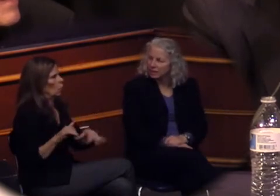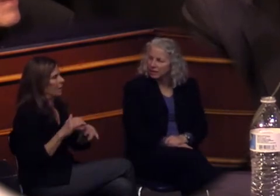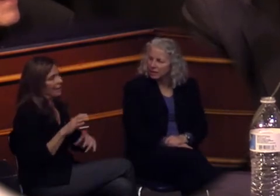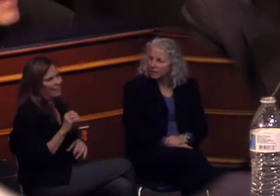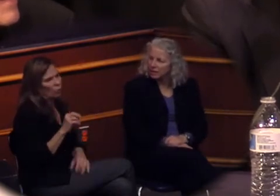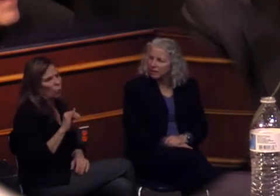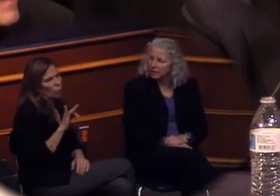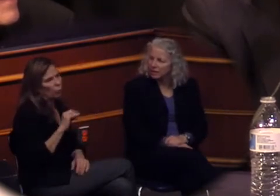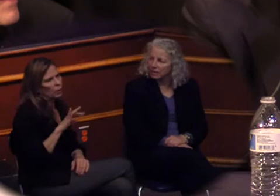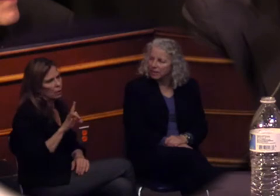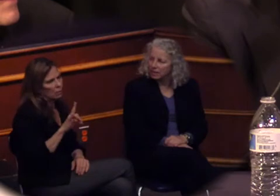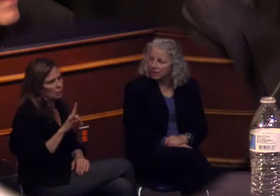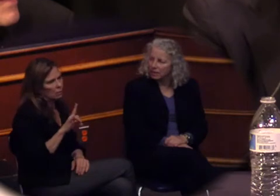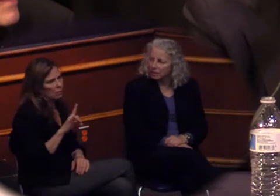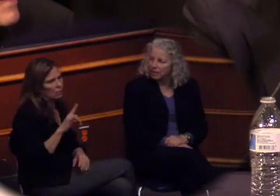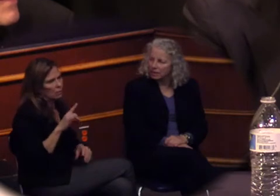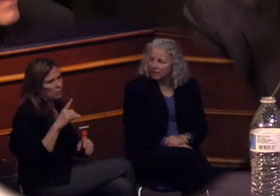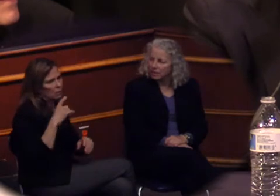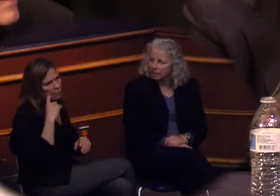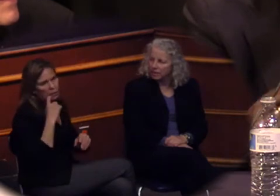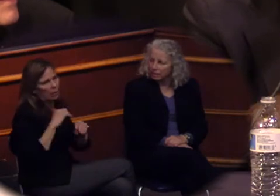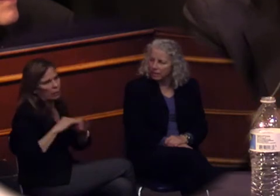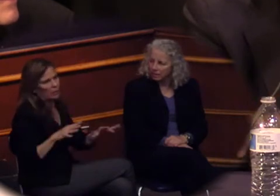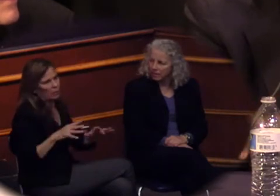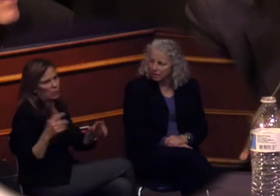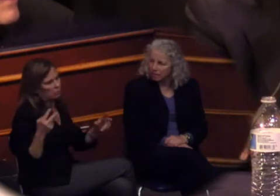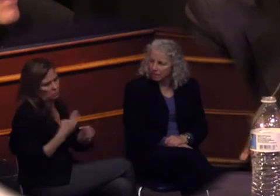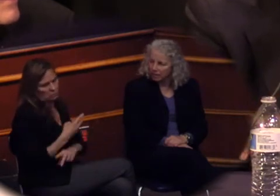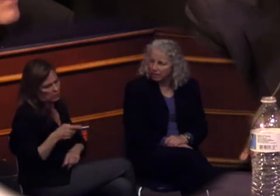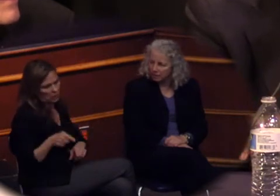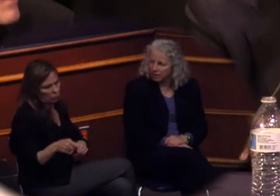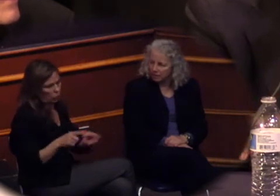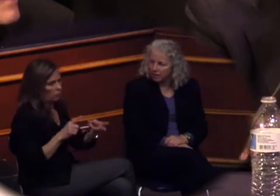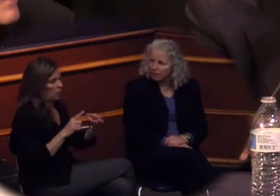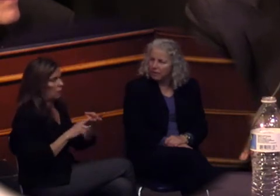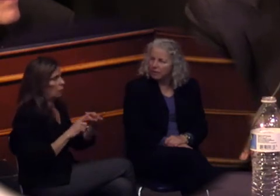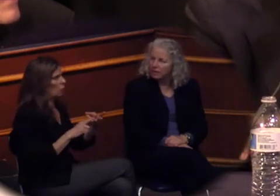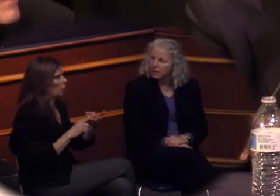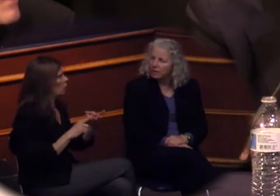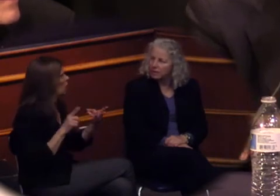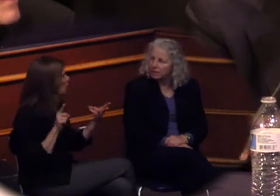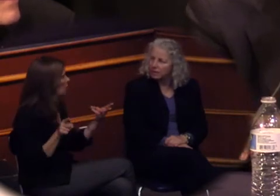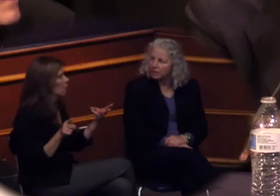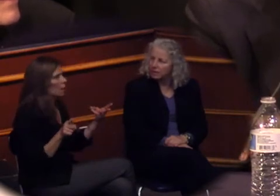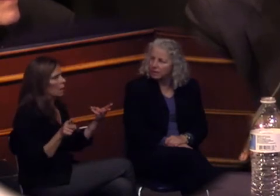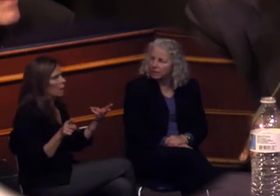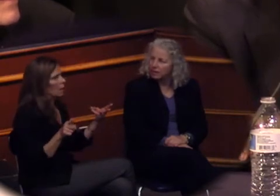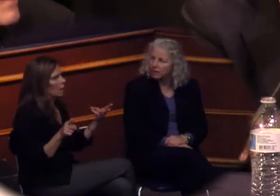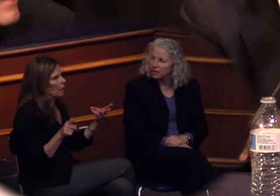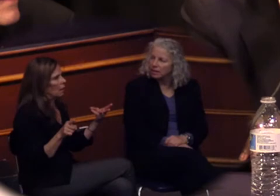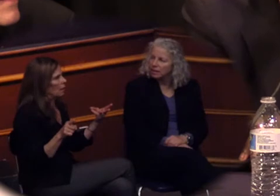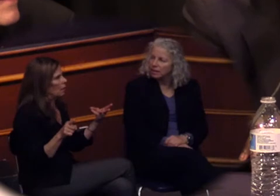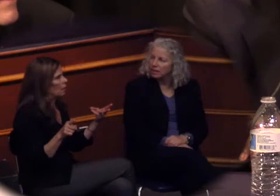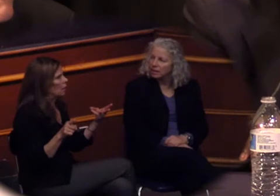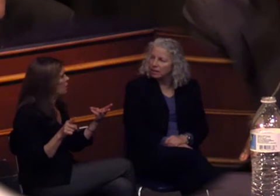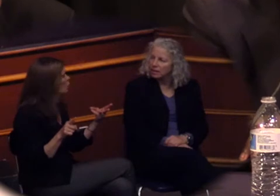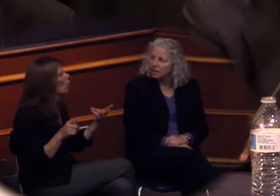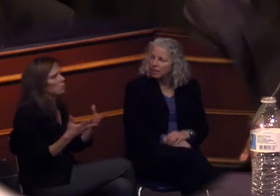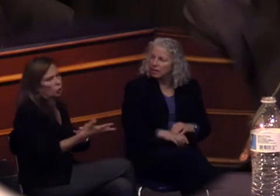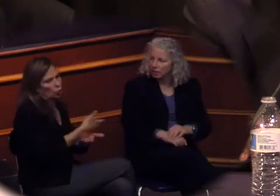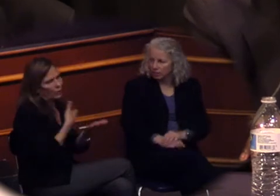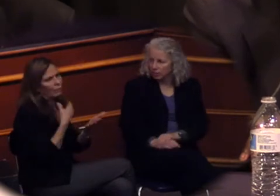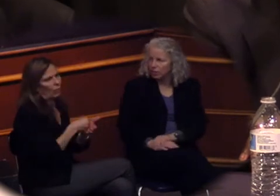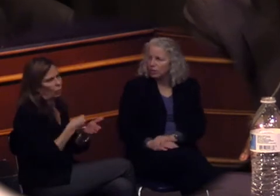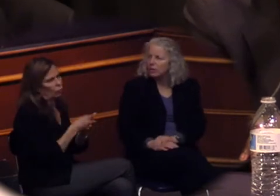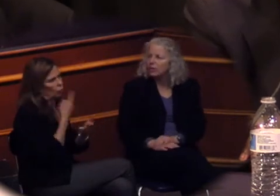opioid epidemic, which we know has gotten worse. And the third is his pride of holding the line on no new revenue. This was his